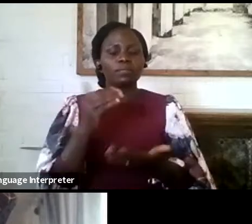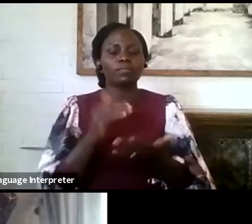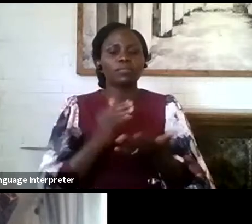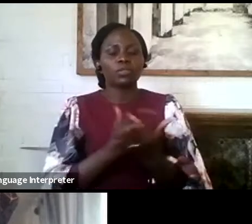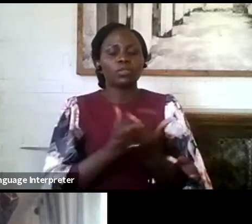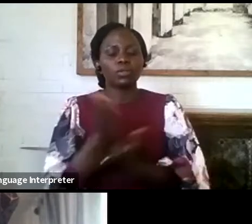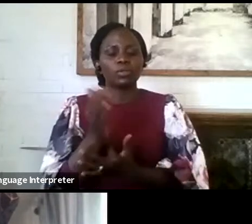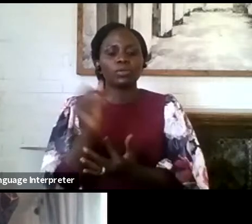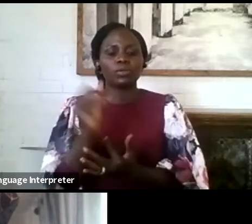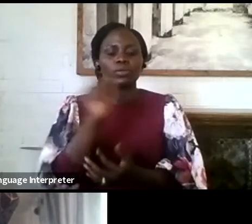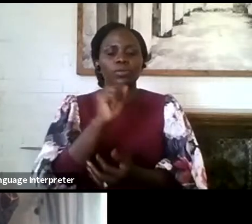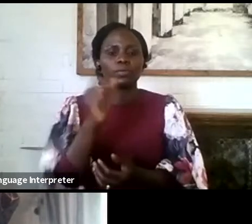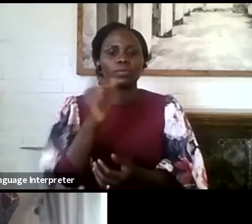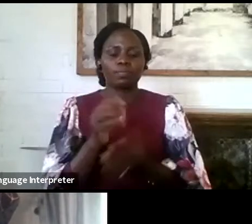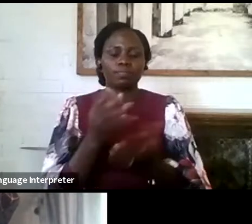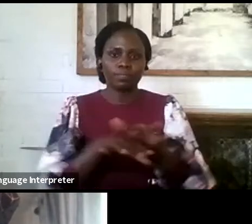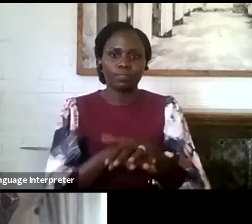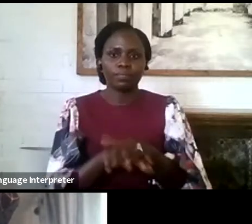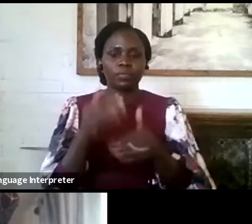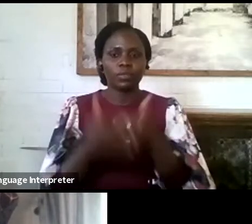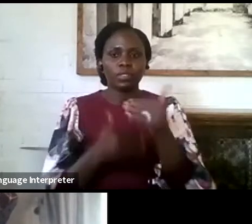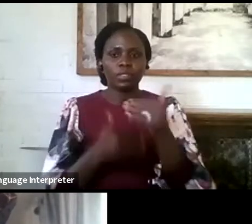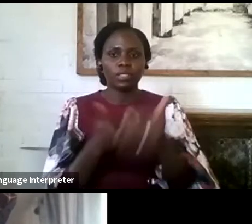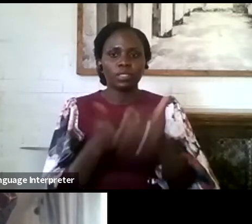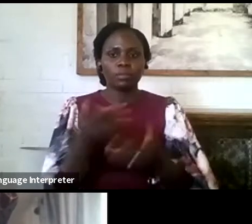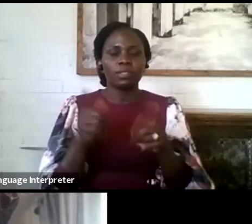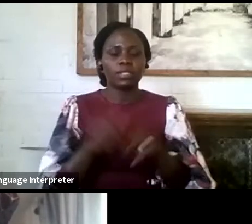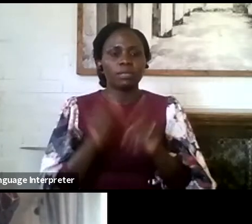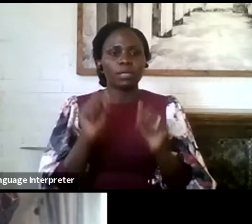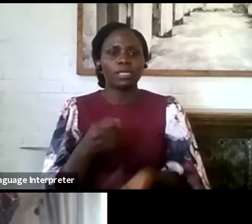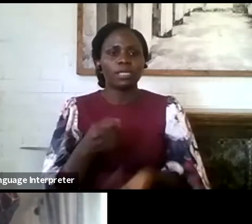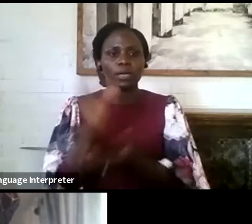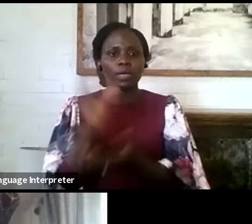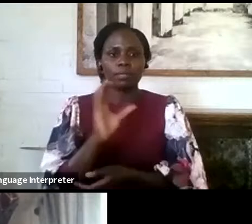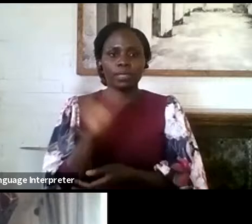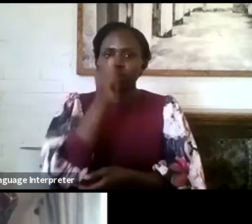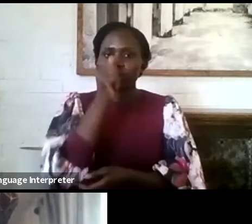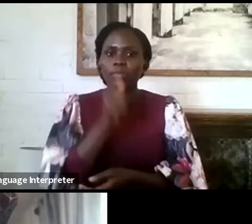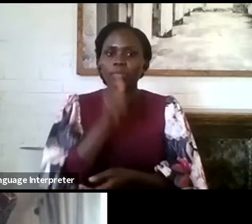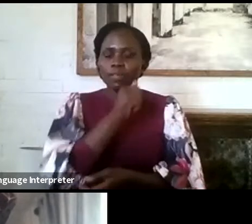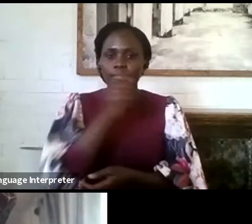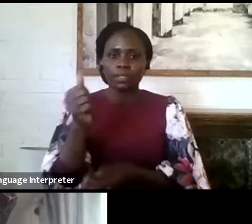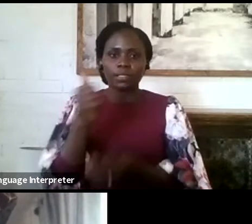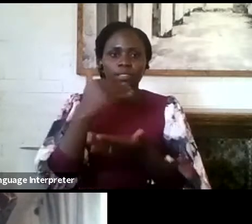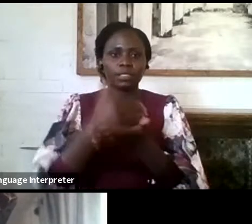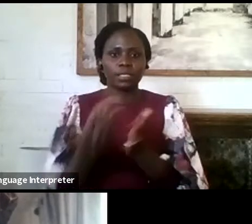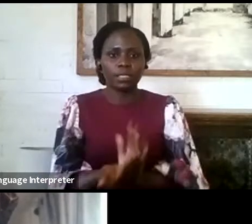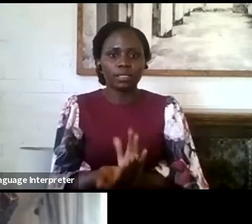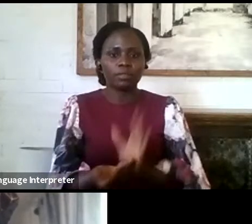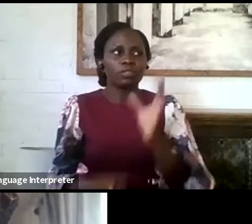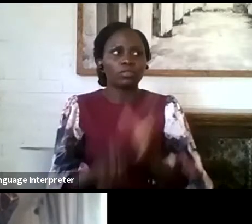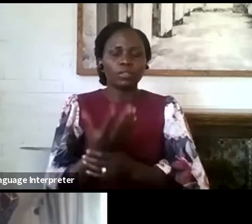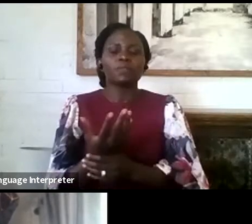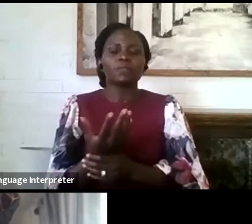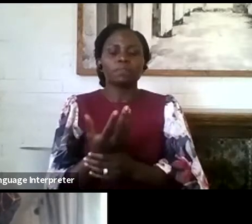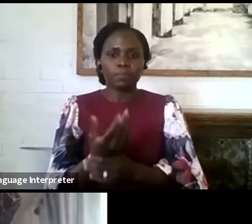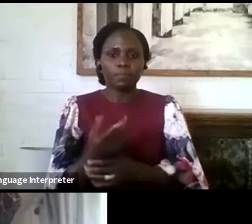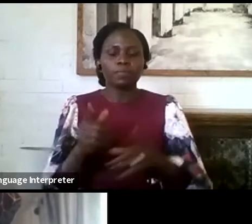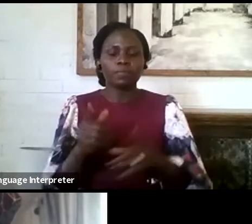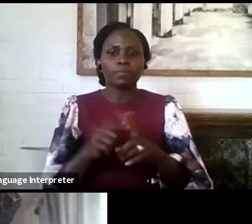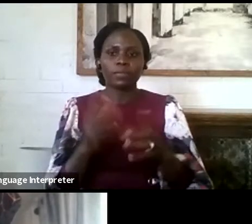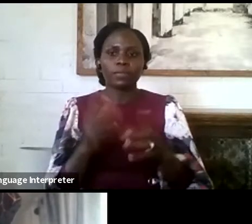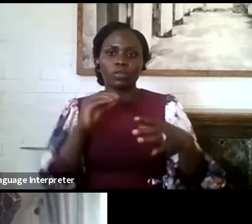help companies that are within the private sector to reduce their operating costs associated with regulatory